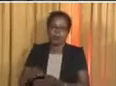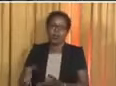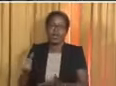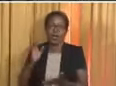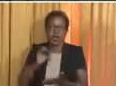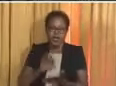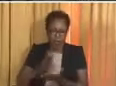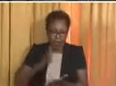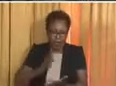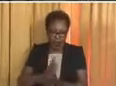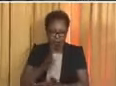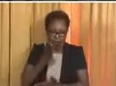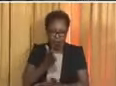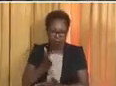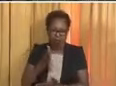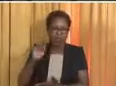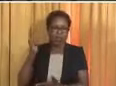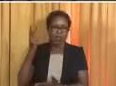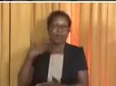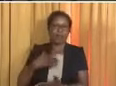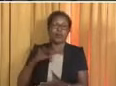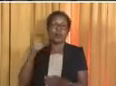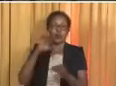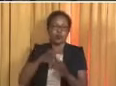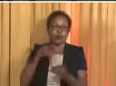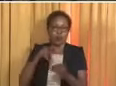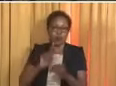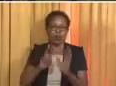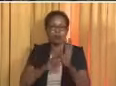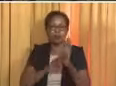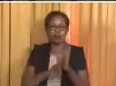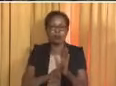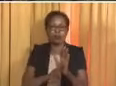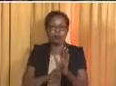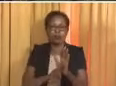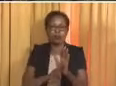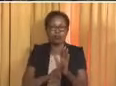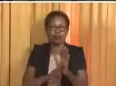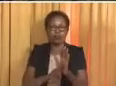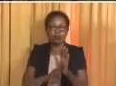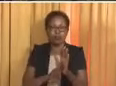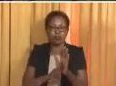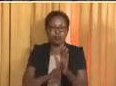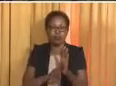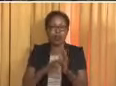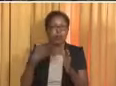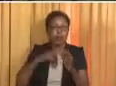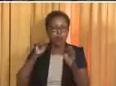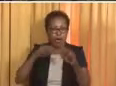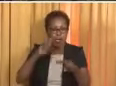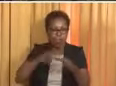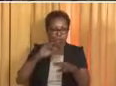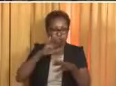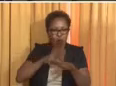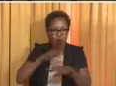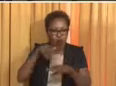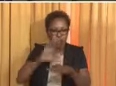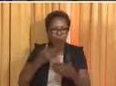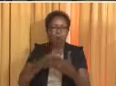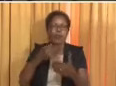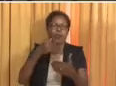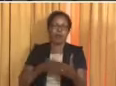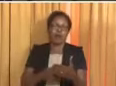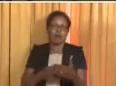to elect their representatives and that those so elected to speak on their behalf. To limit the ability of